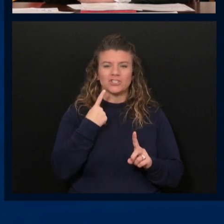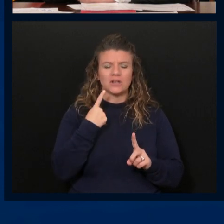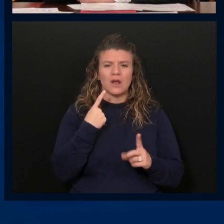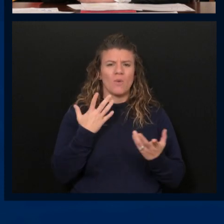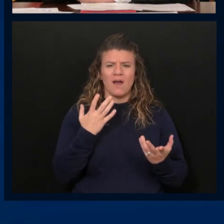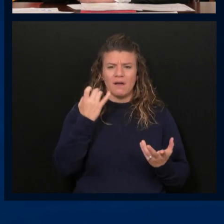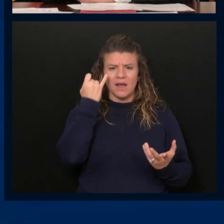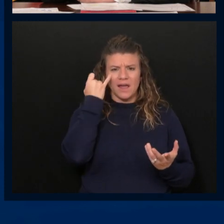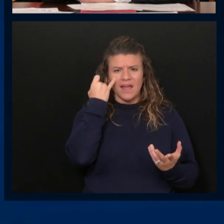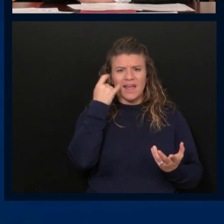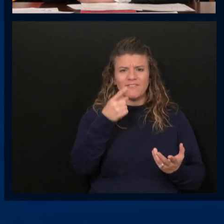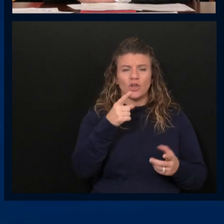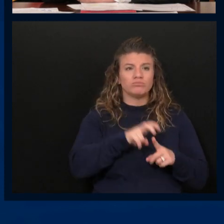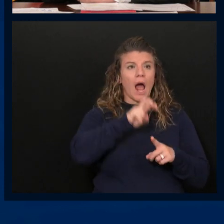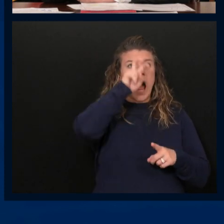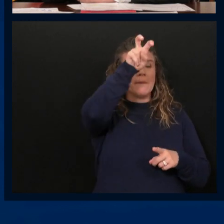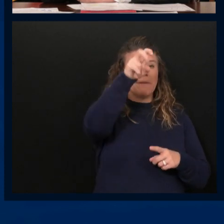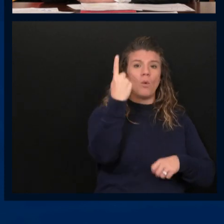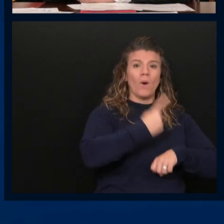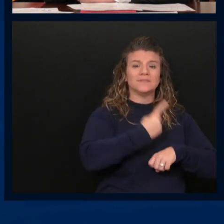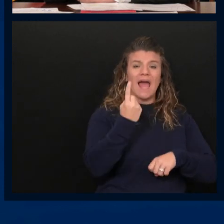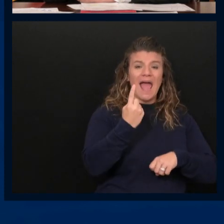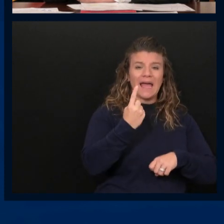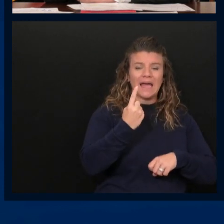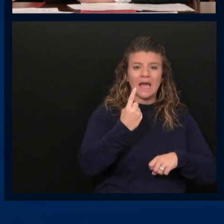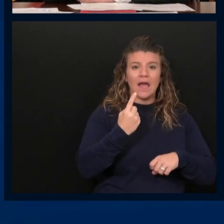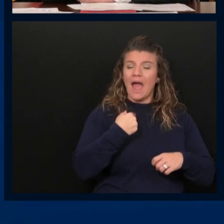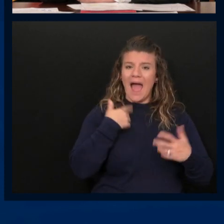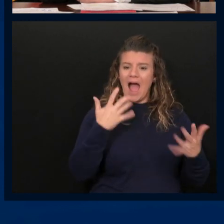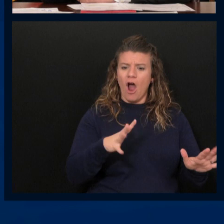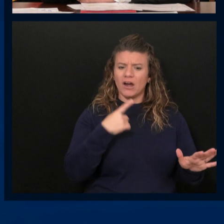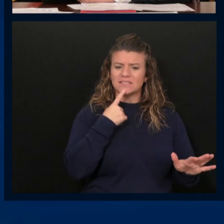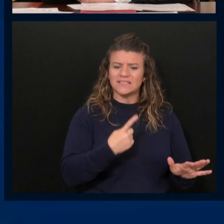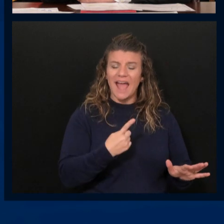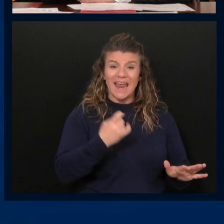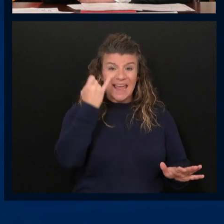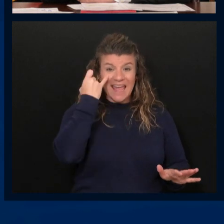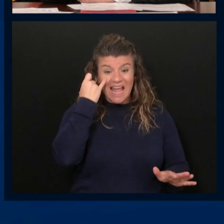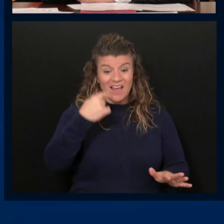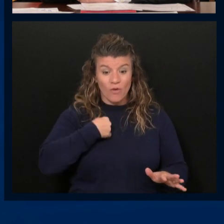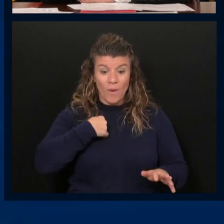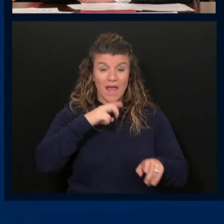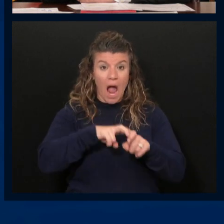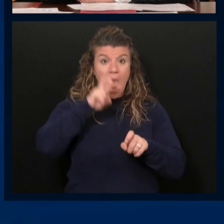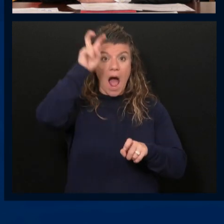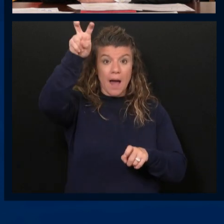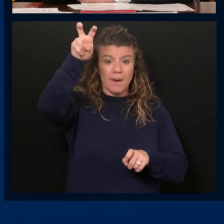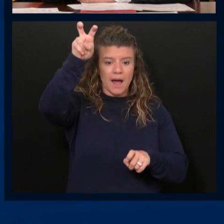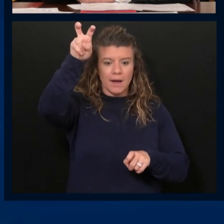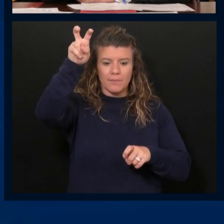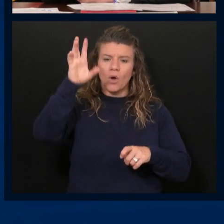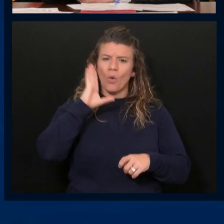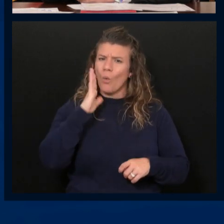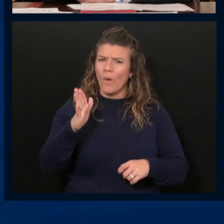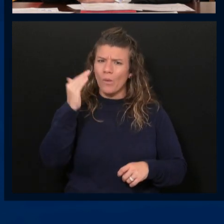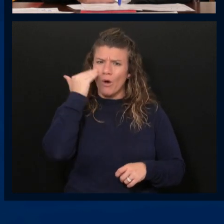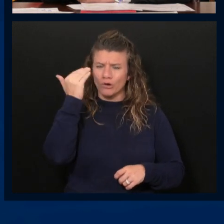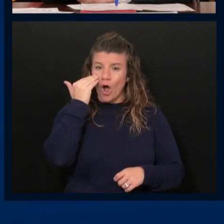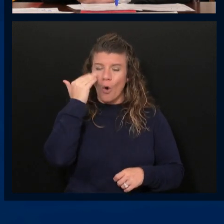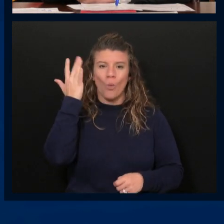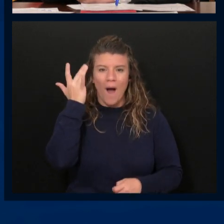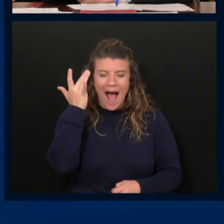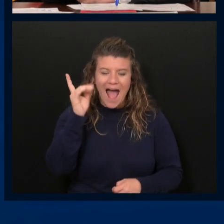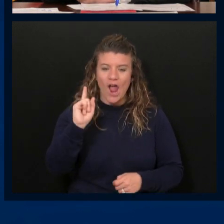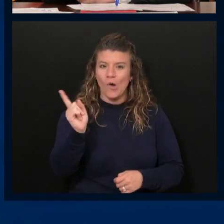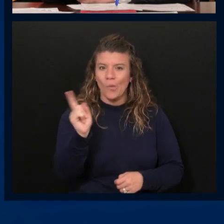if you hopped way up in a day and everything? And I've said all along, if we hop way up, we're going to know what's caused us